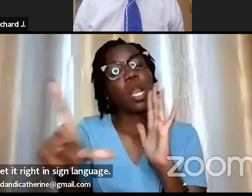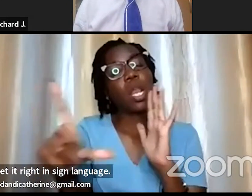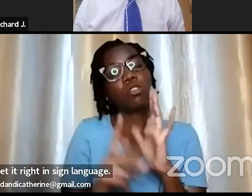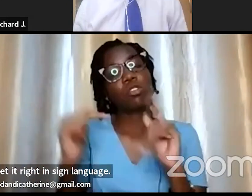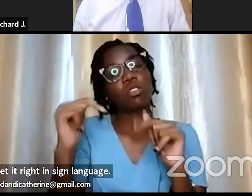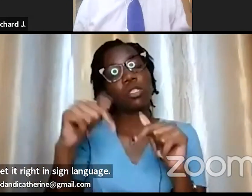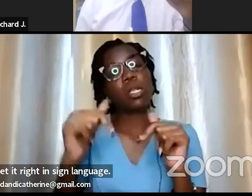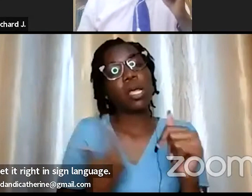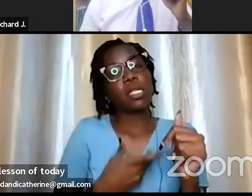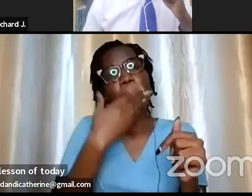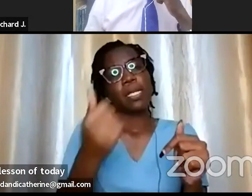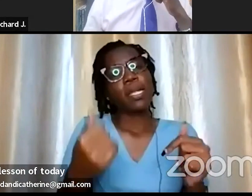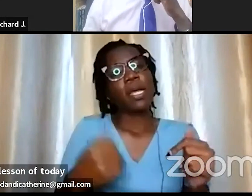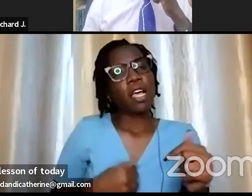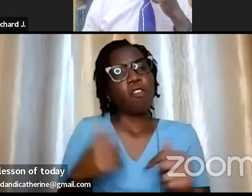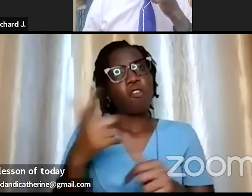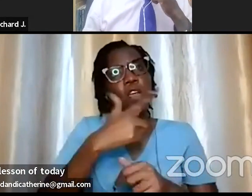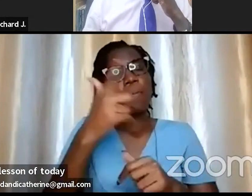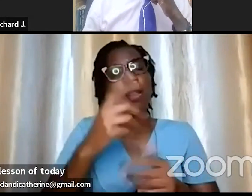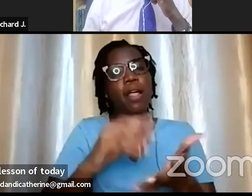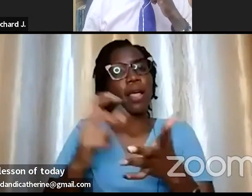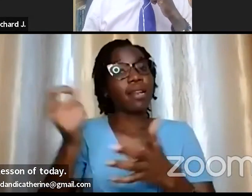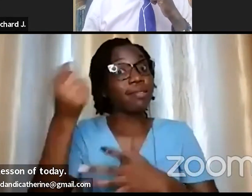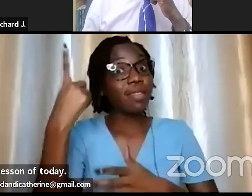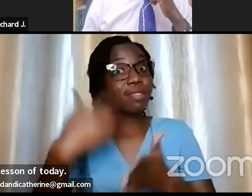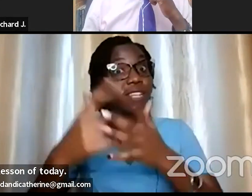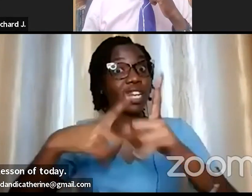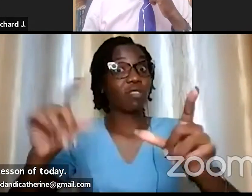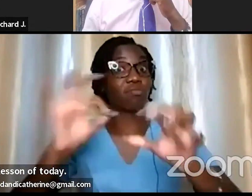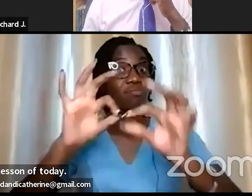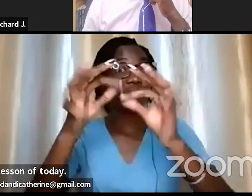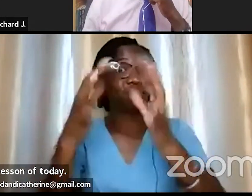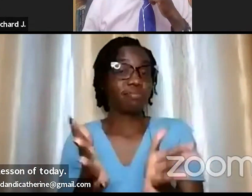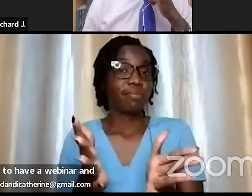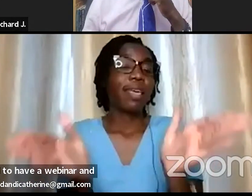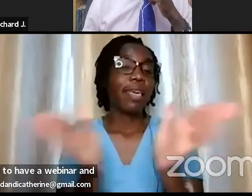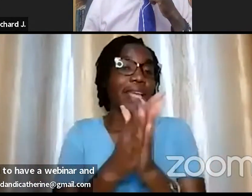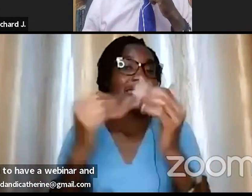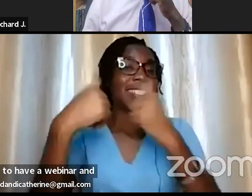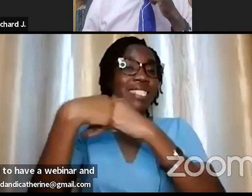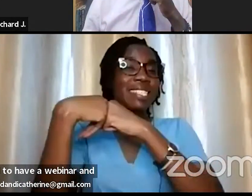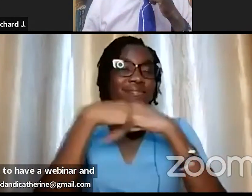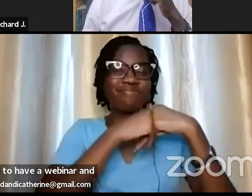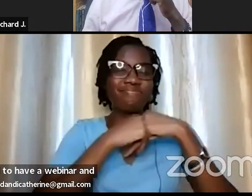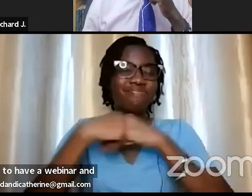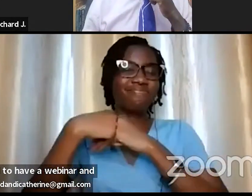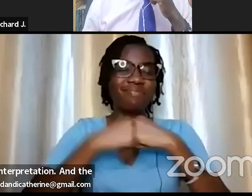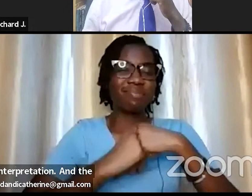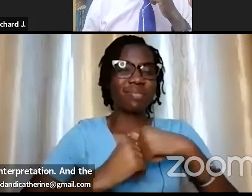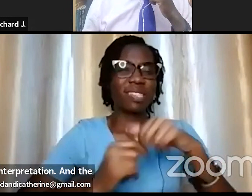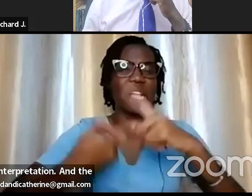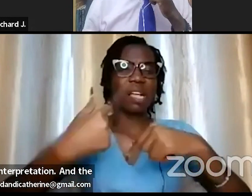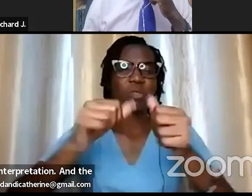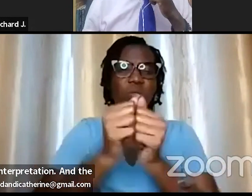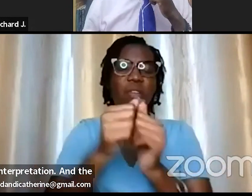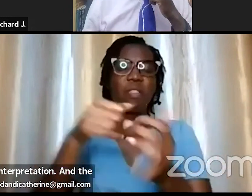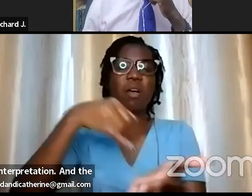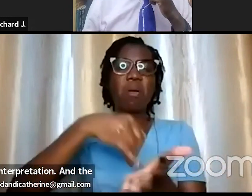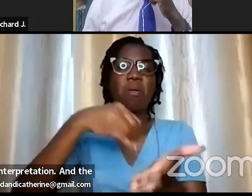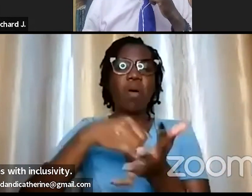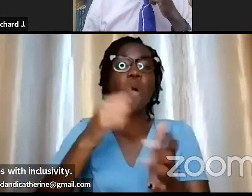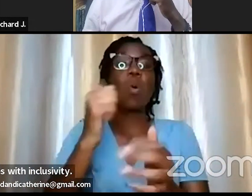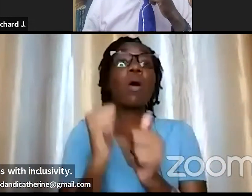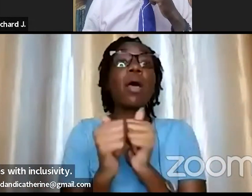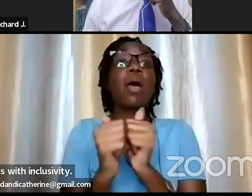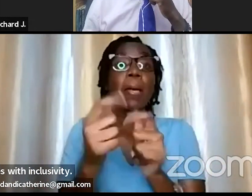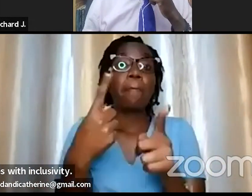have a webinar and understand sign language interpretation and the challenges that comes with inclusivity. But anyway, let's jump onto